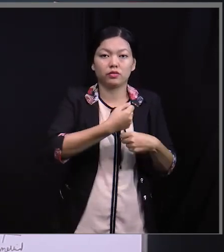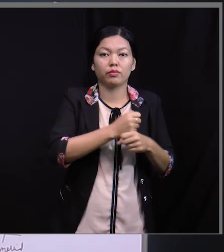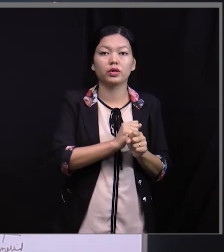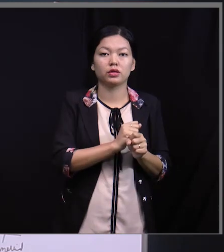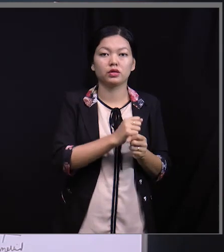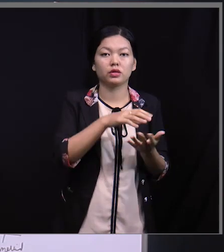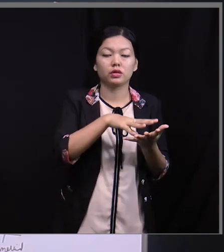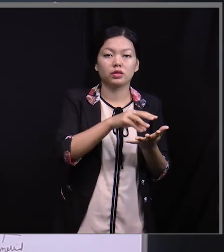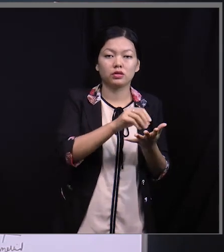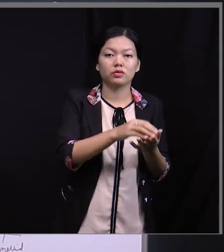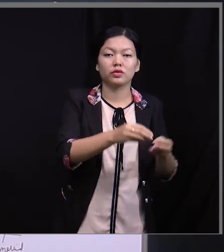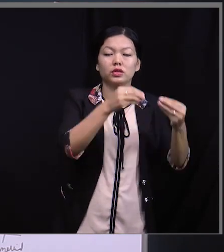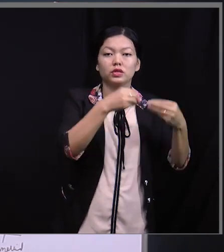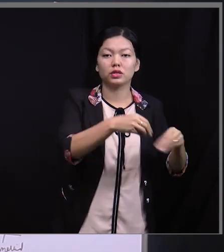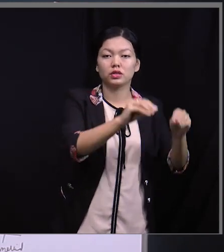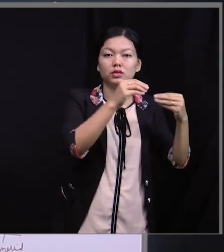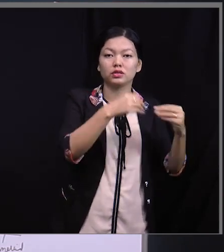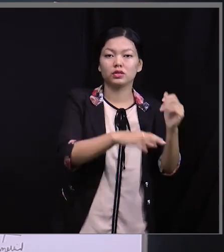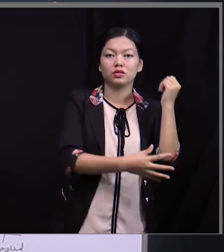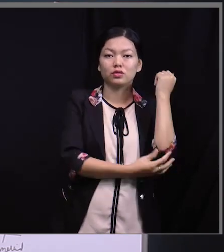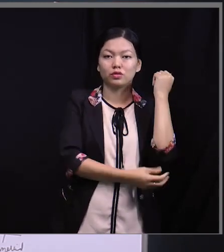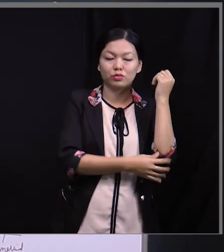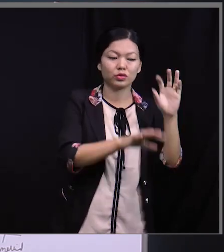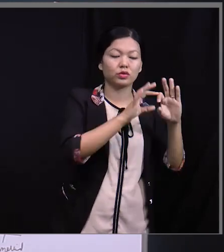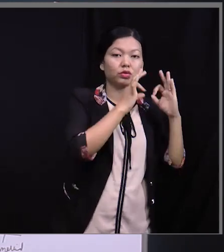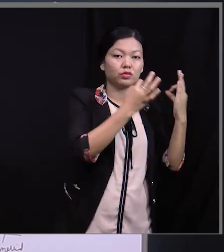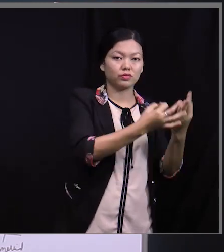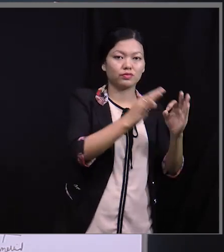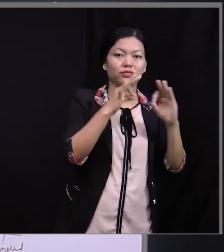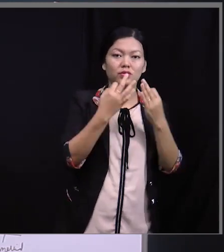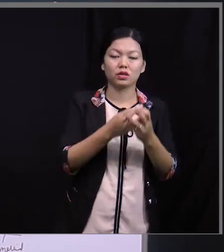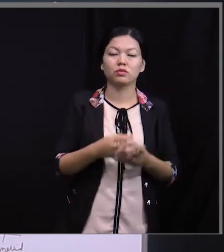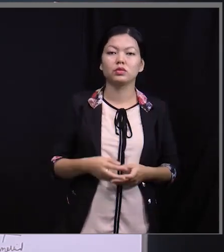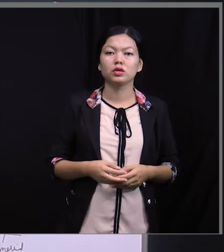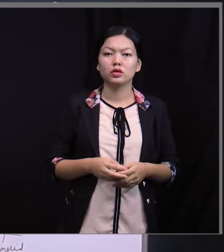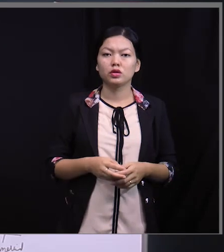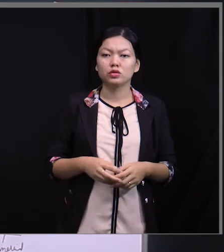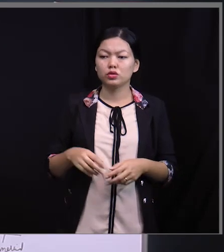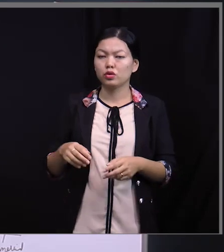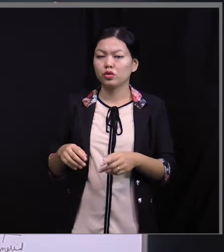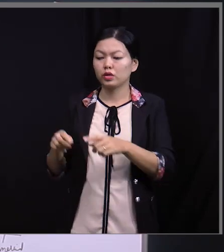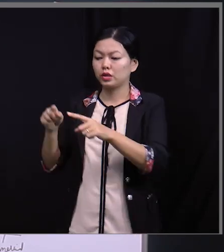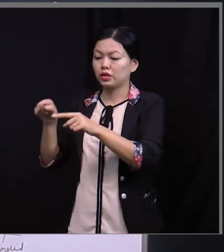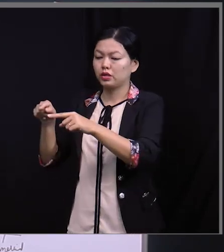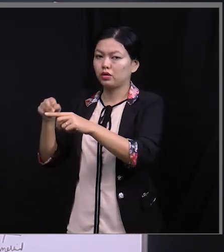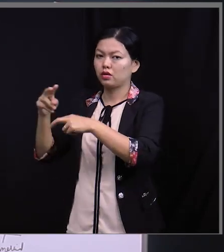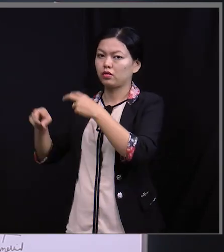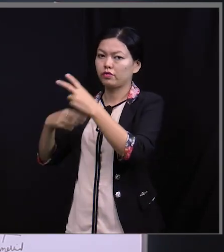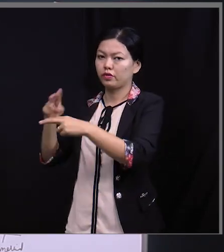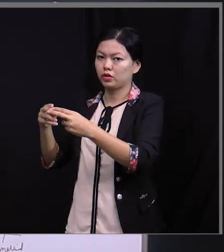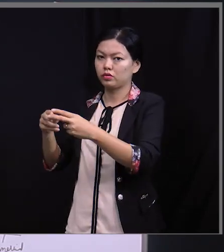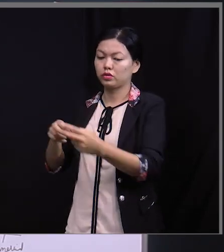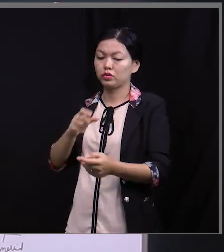while coming back from his work. He did that for 3 years. After 3 years, he came up with an enterprise